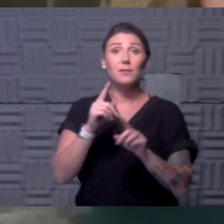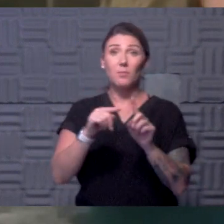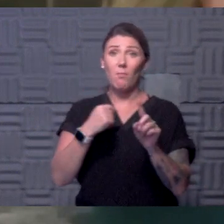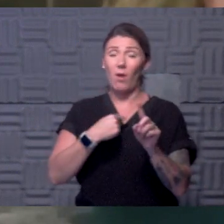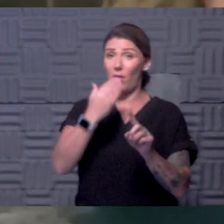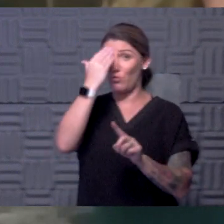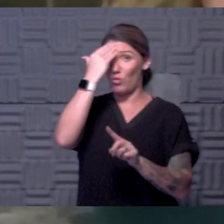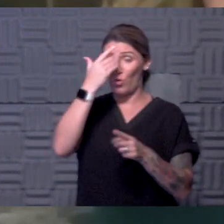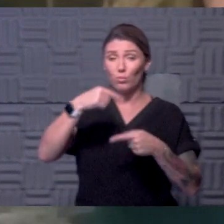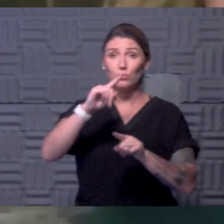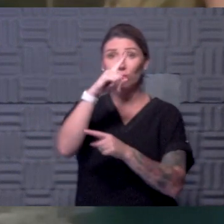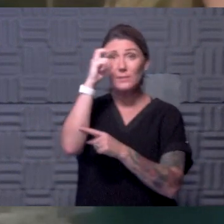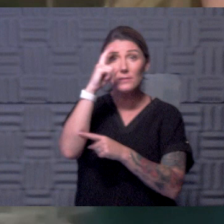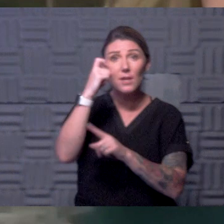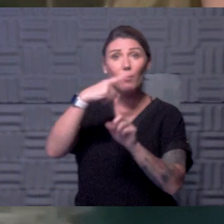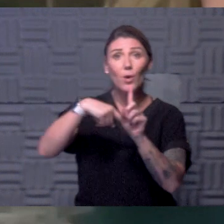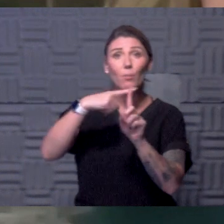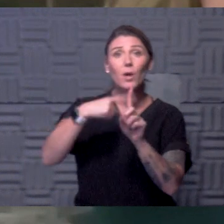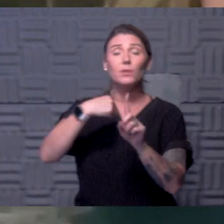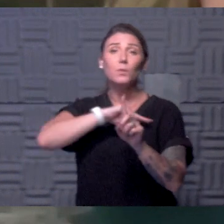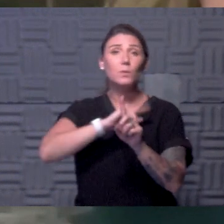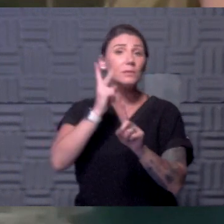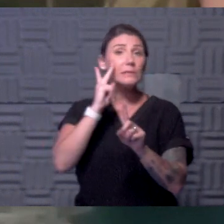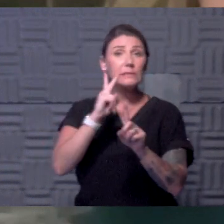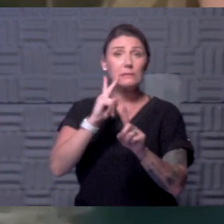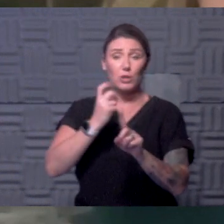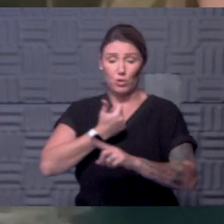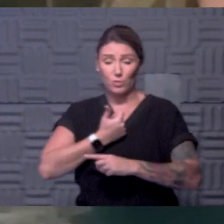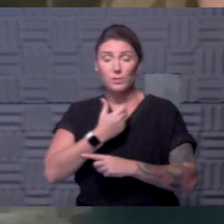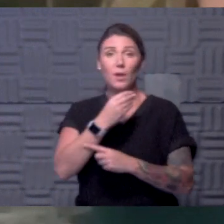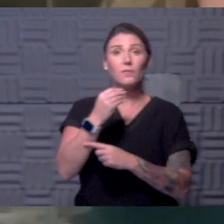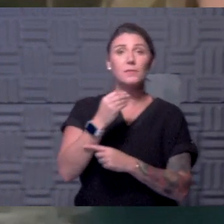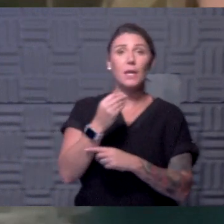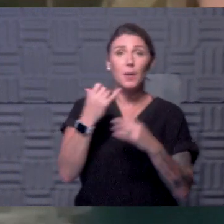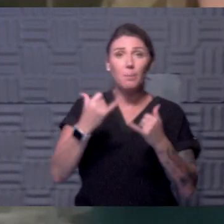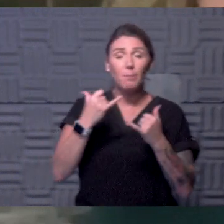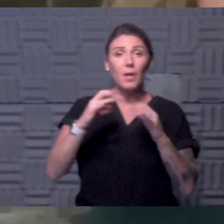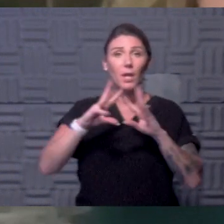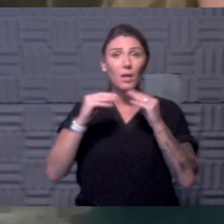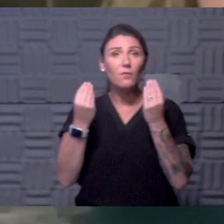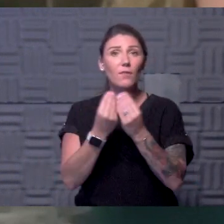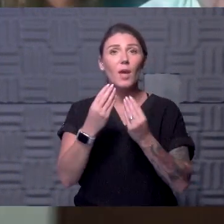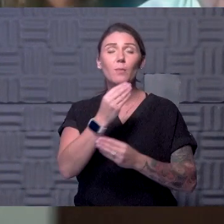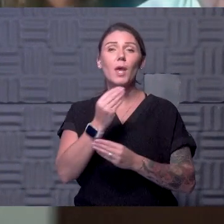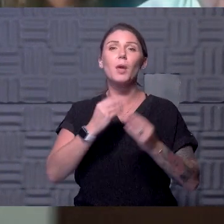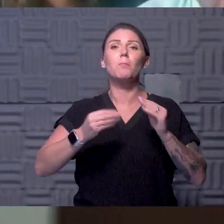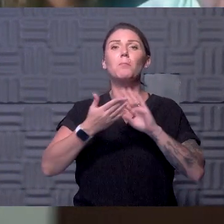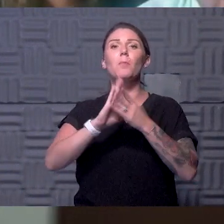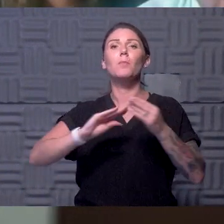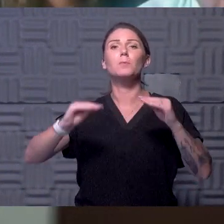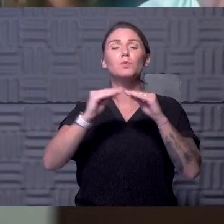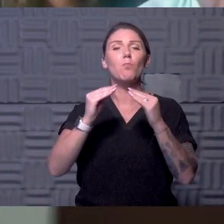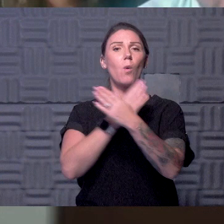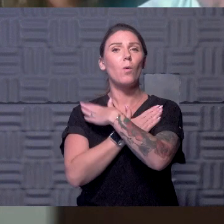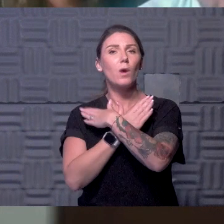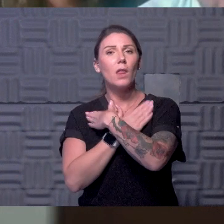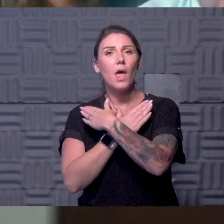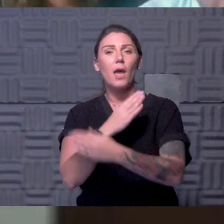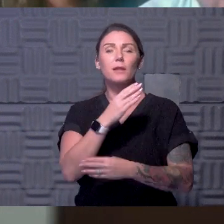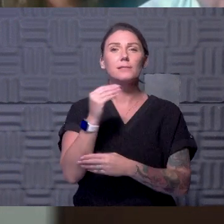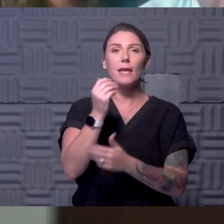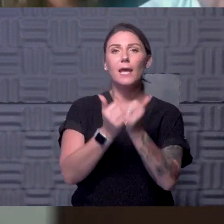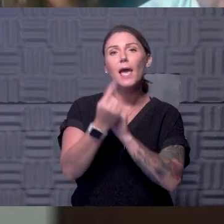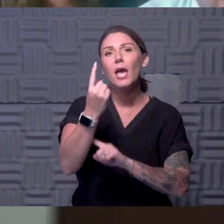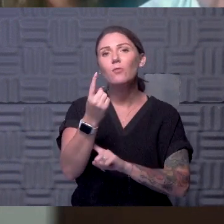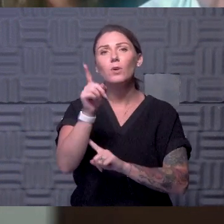know as summer months, we've seen it ourselves, and within our immediate family, it gets a little more relaxed. And I think everyone just